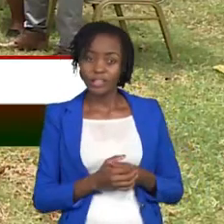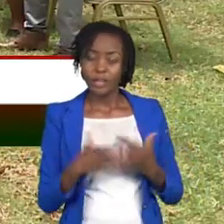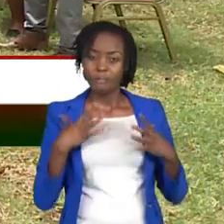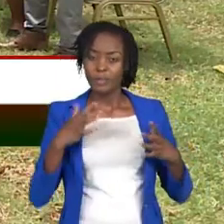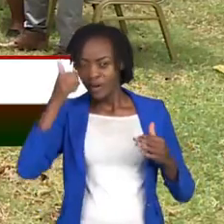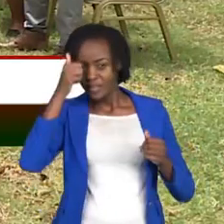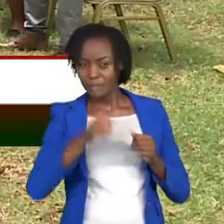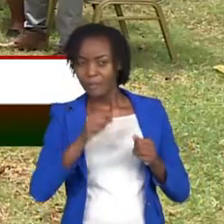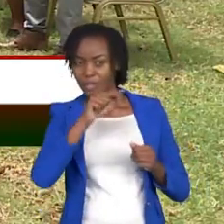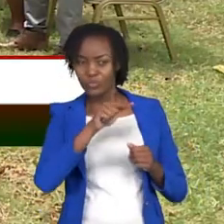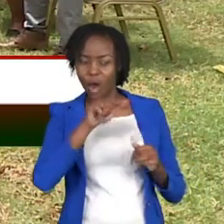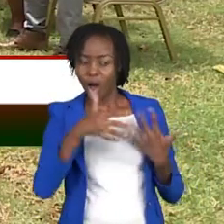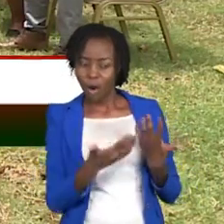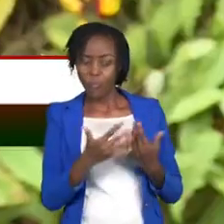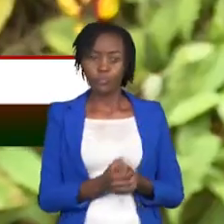as a hero?